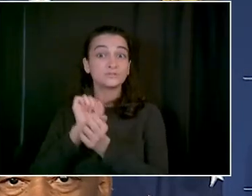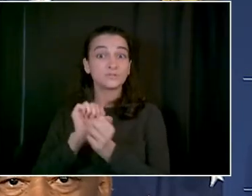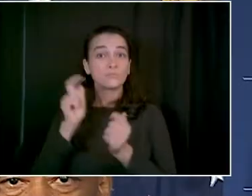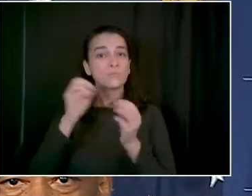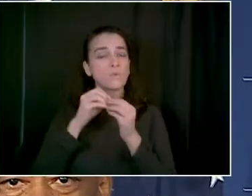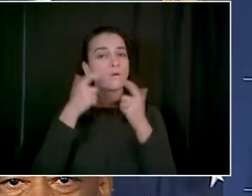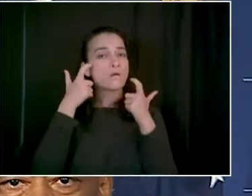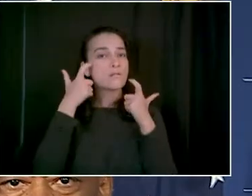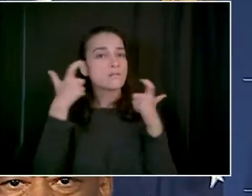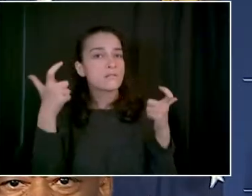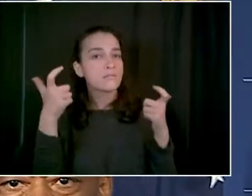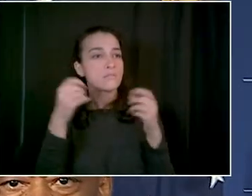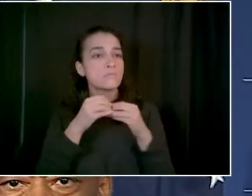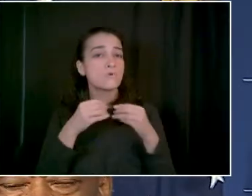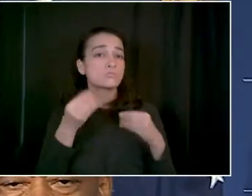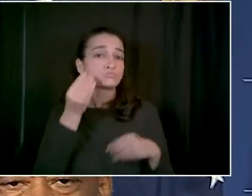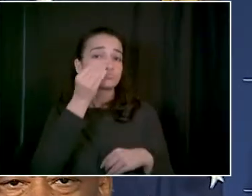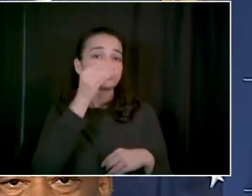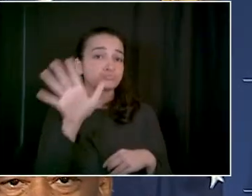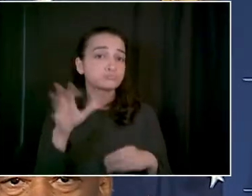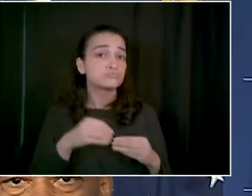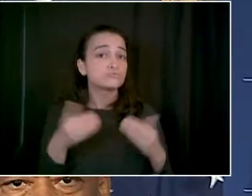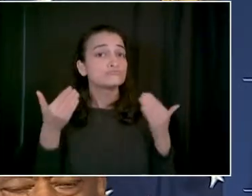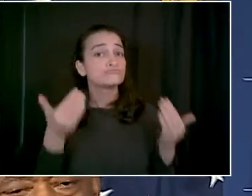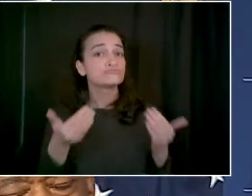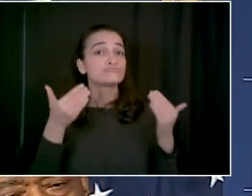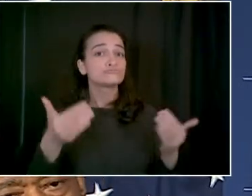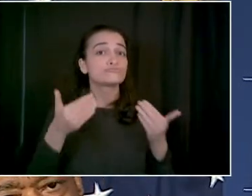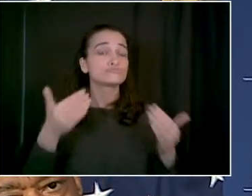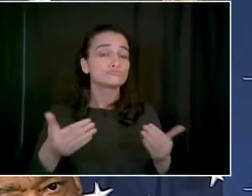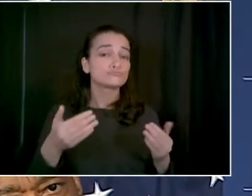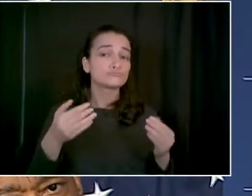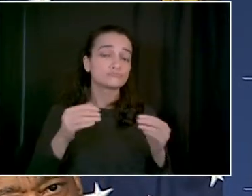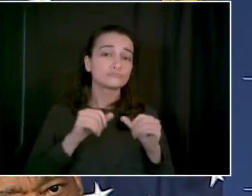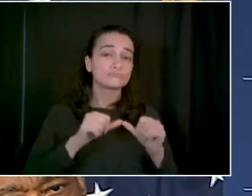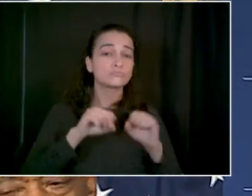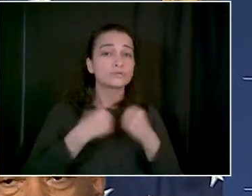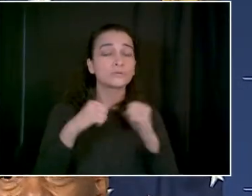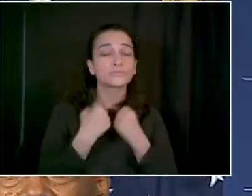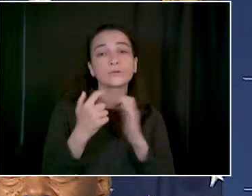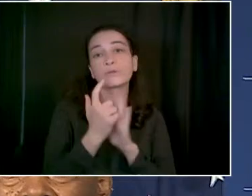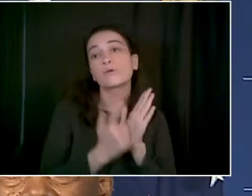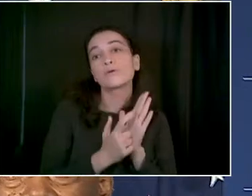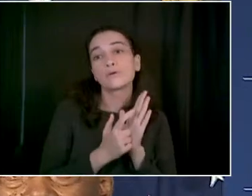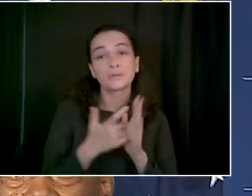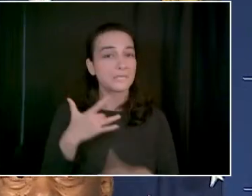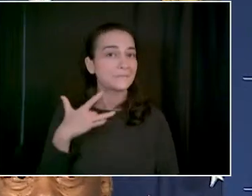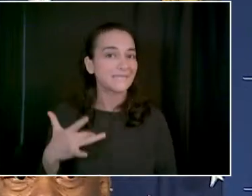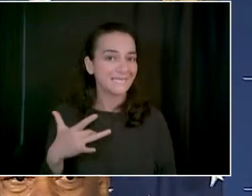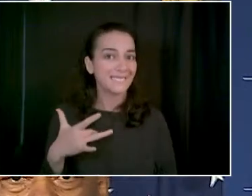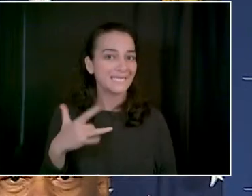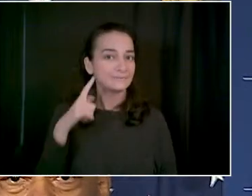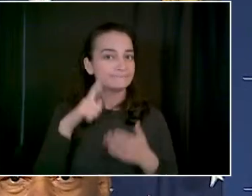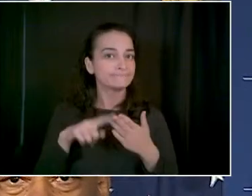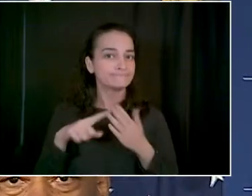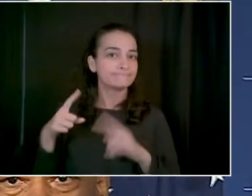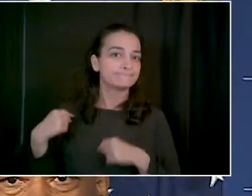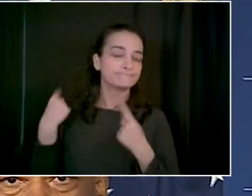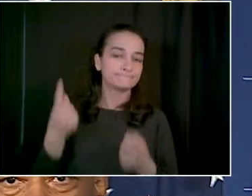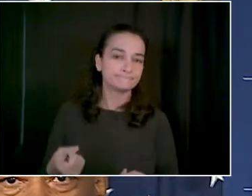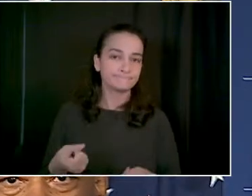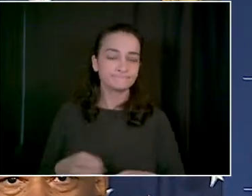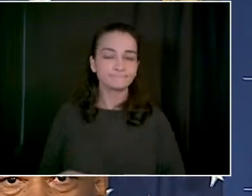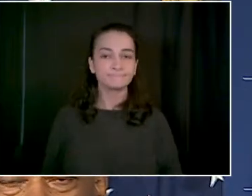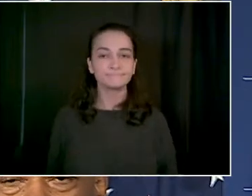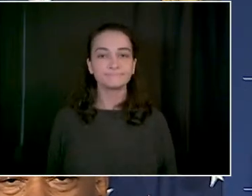looking into how they got there, I want to stress that our officers followed the procedure outlined in our